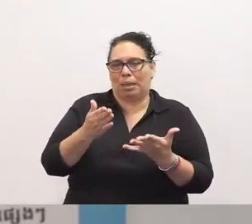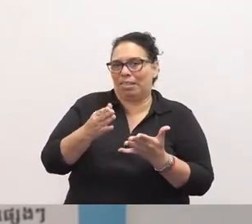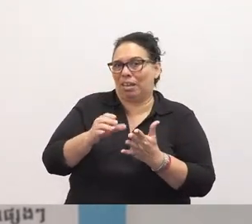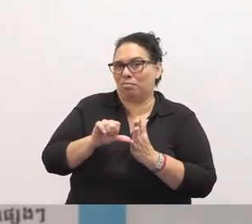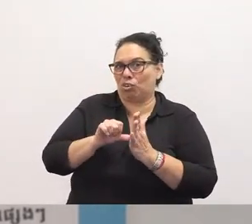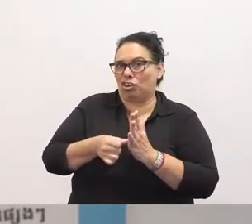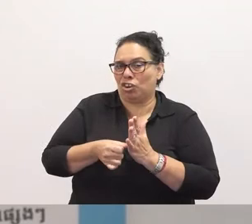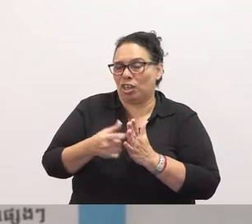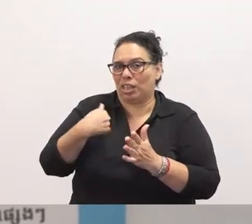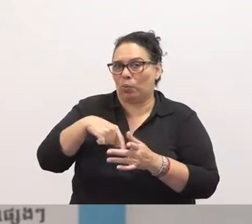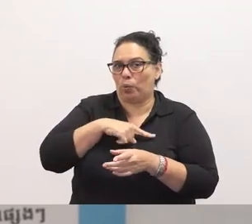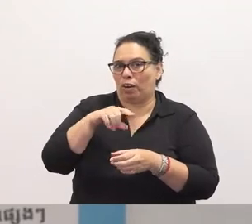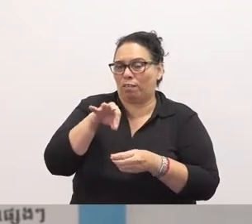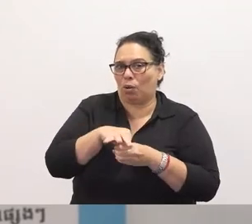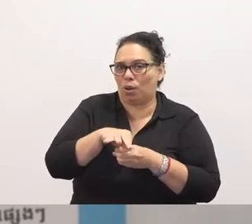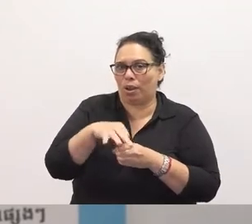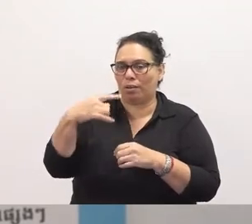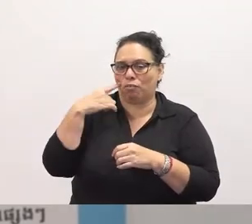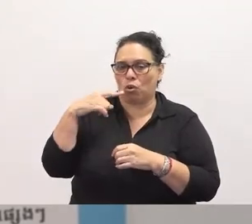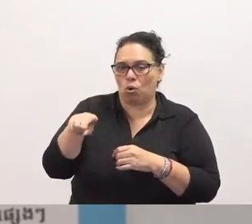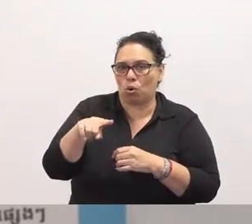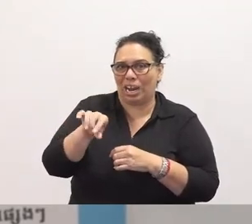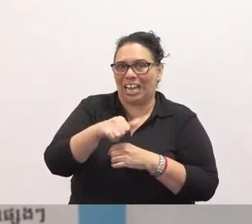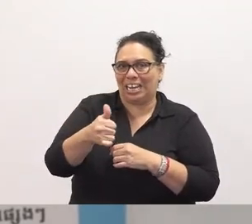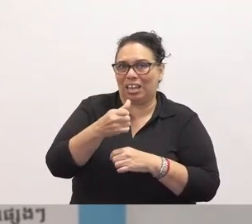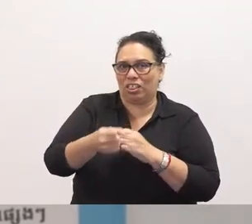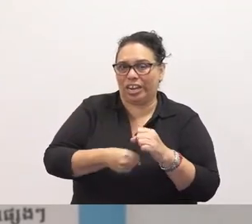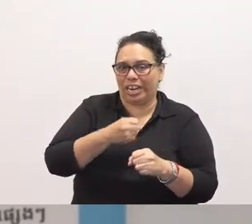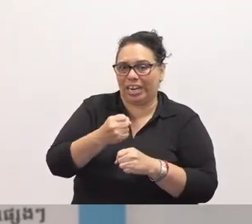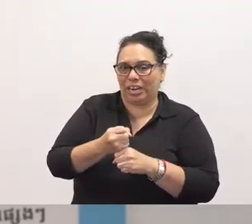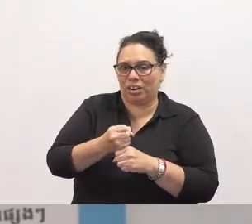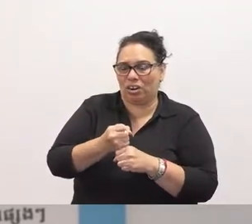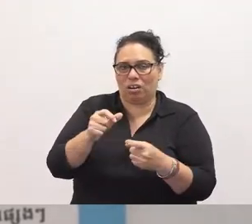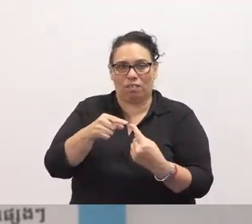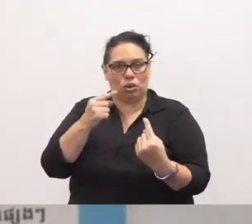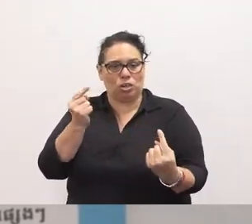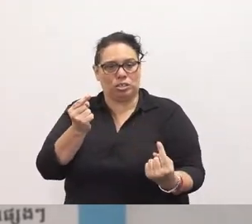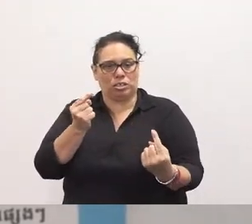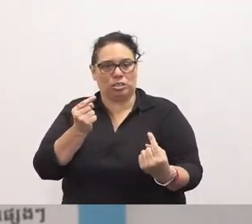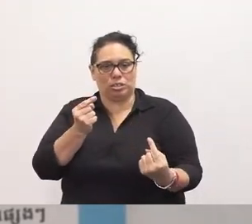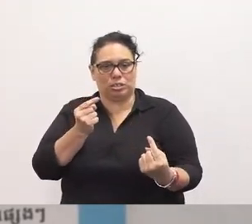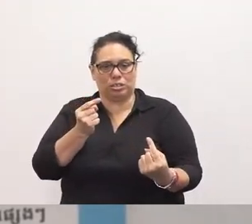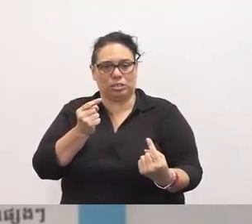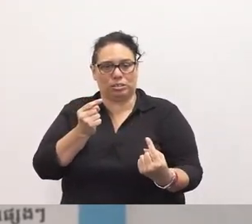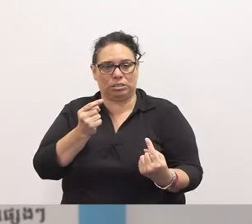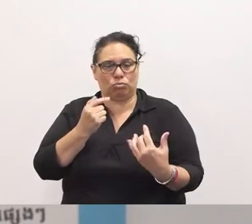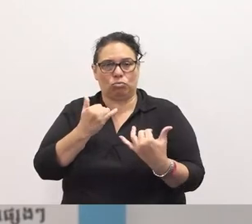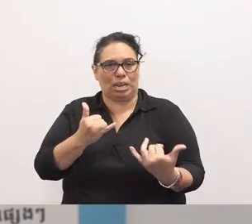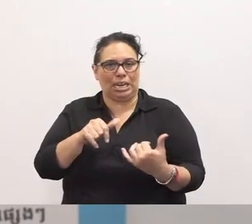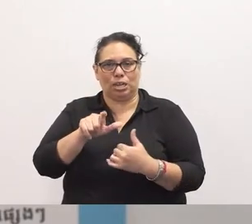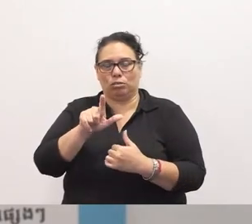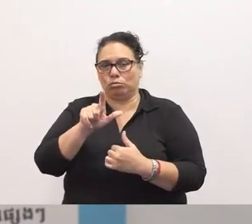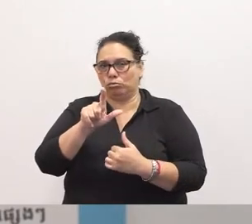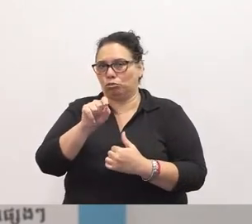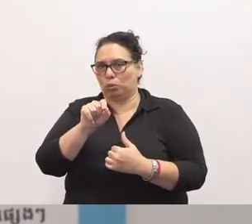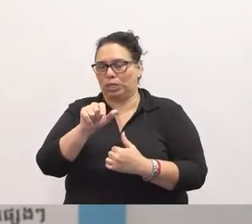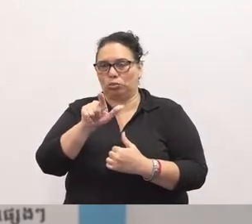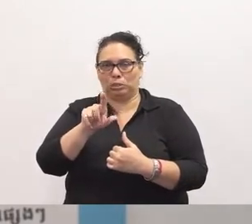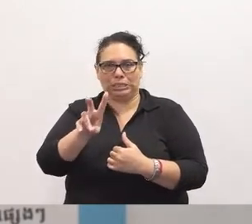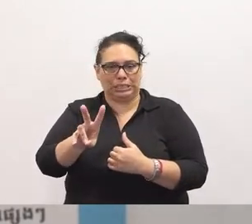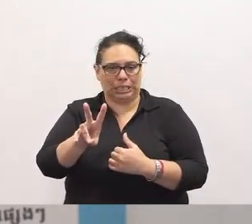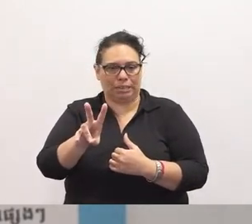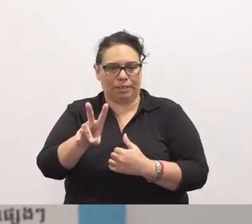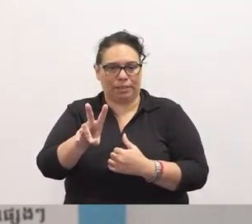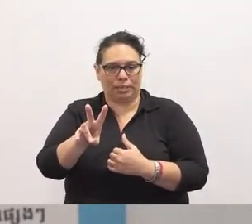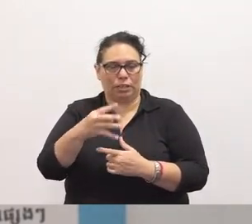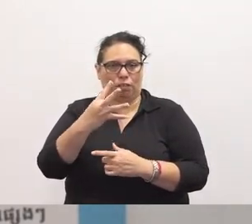we're voting for another year versus, you know, right now 2027 having